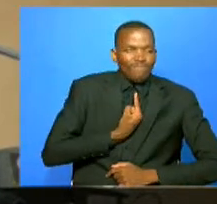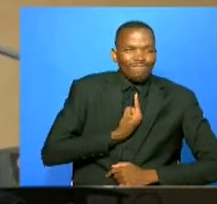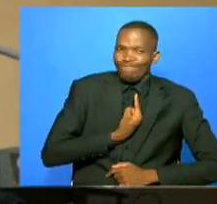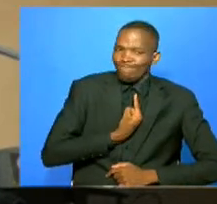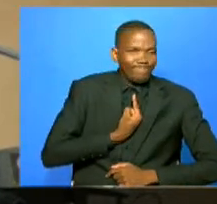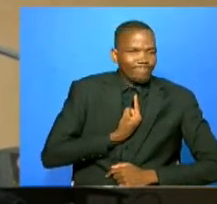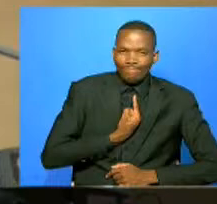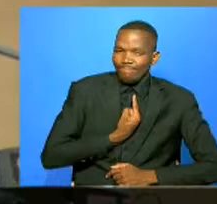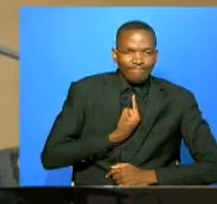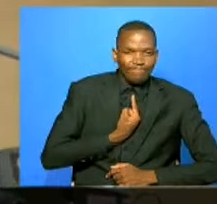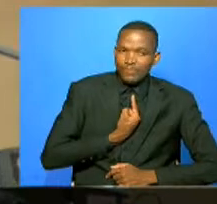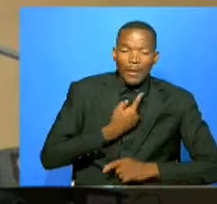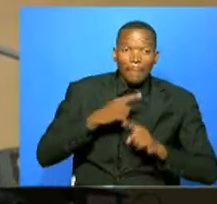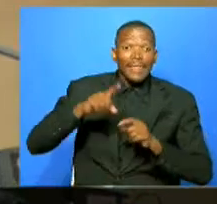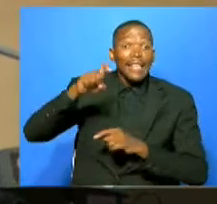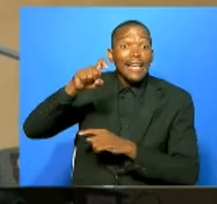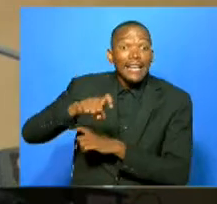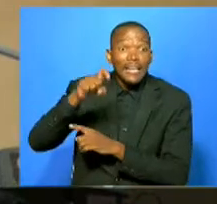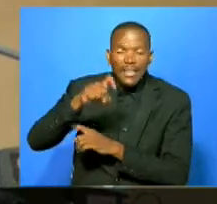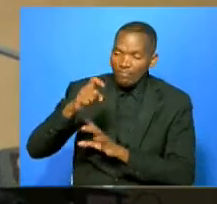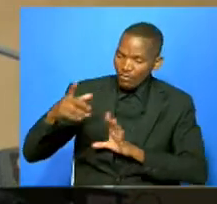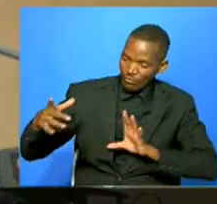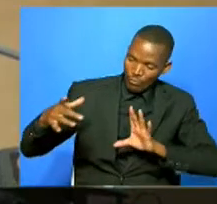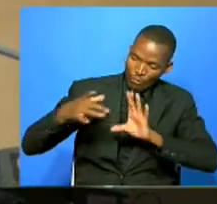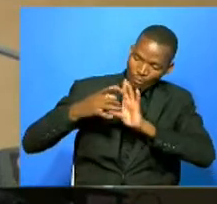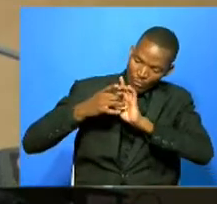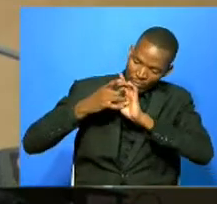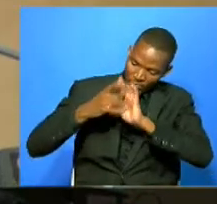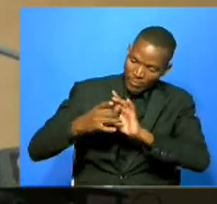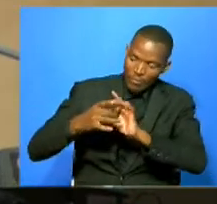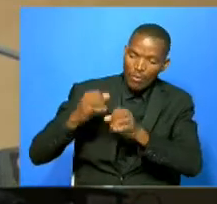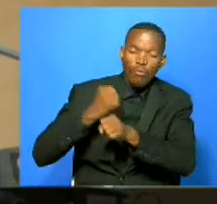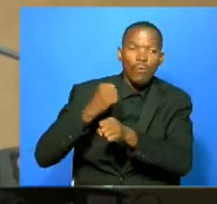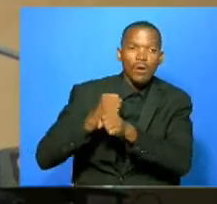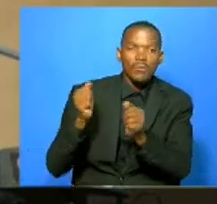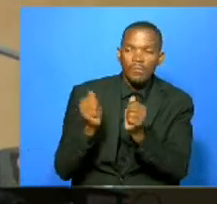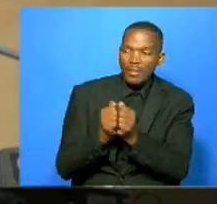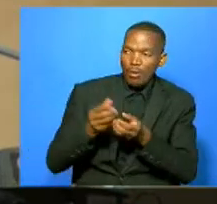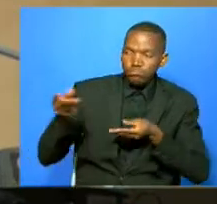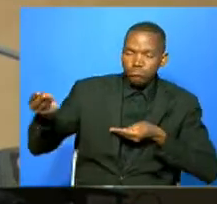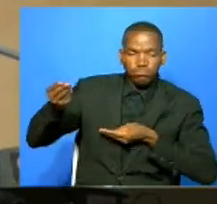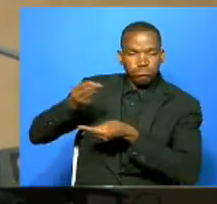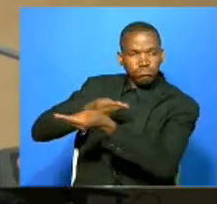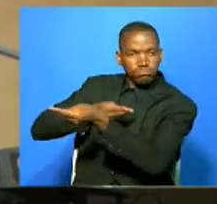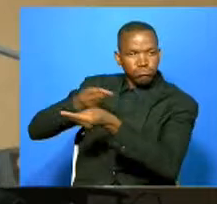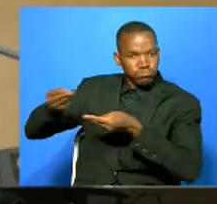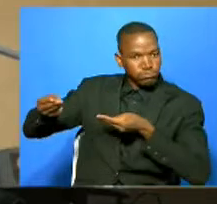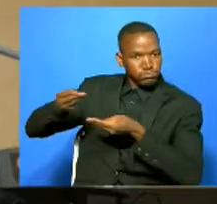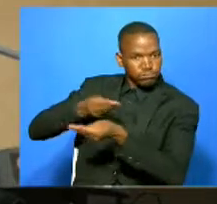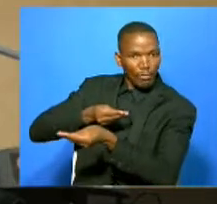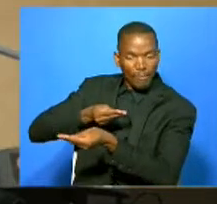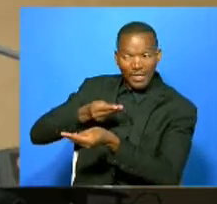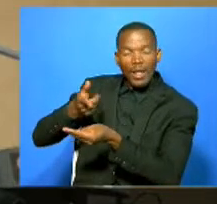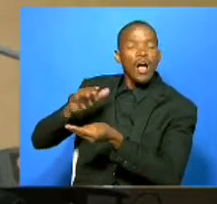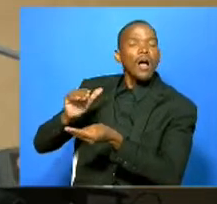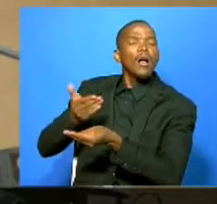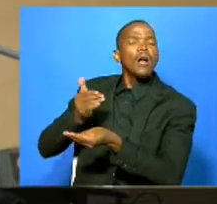is need for collaborative efforts to supplement each other in order